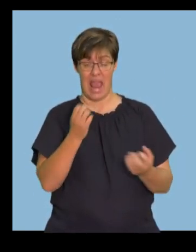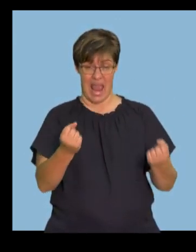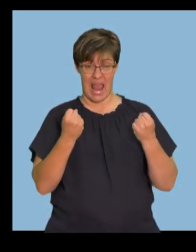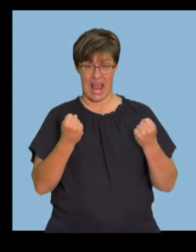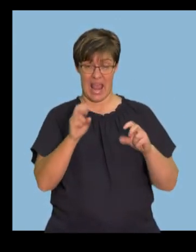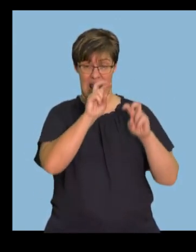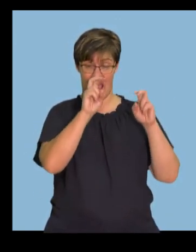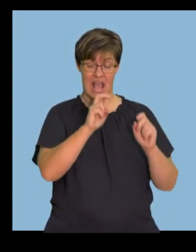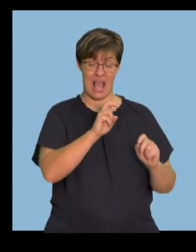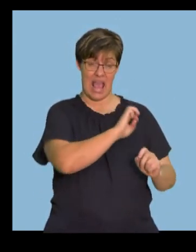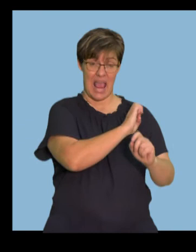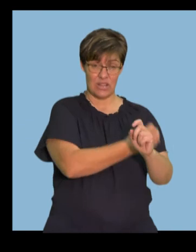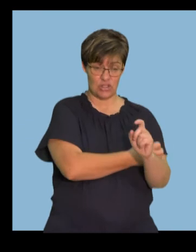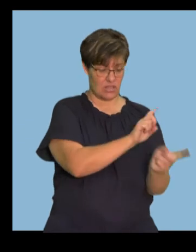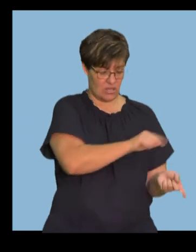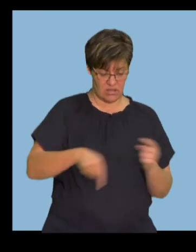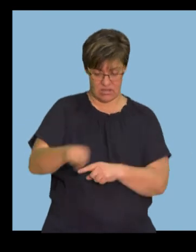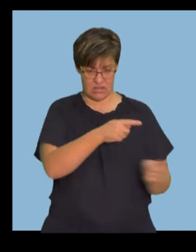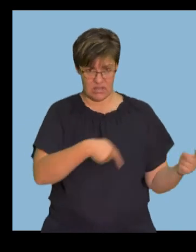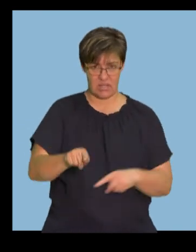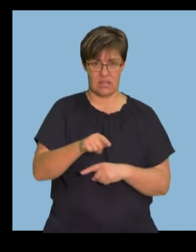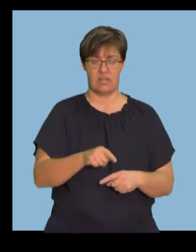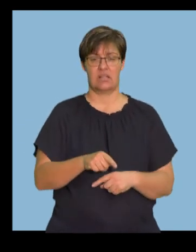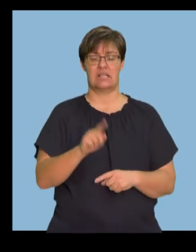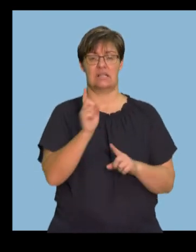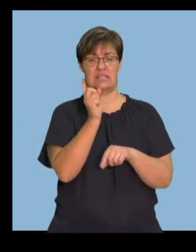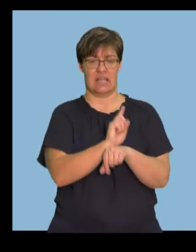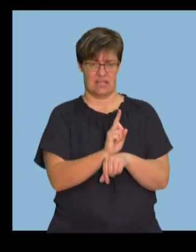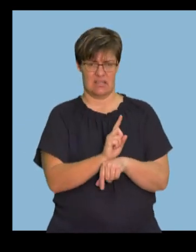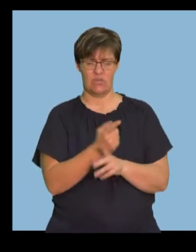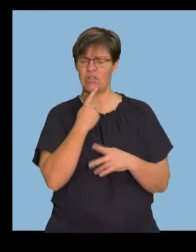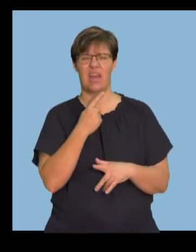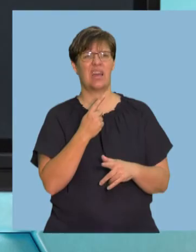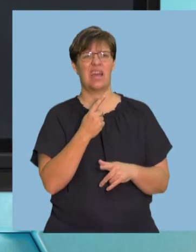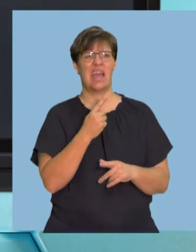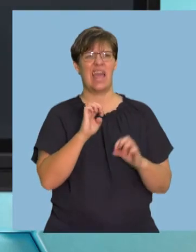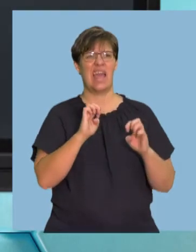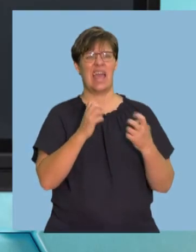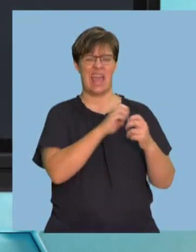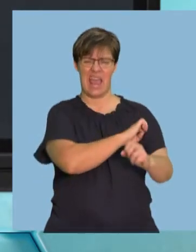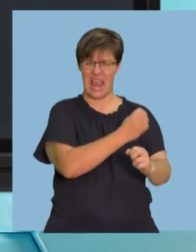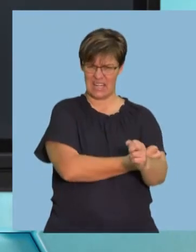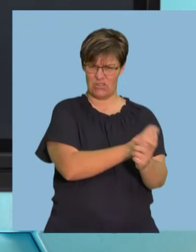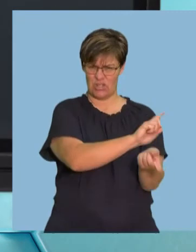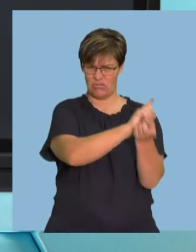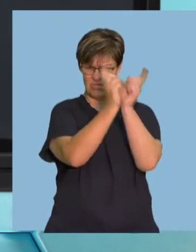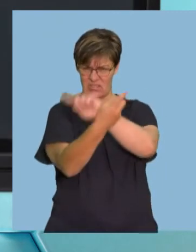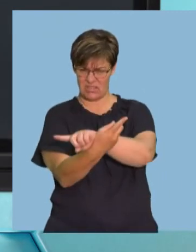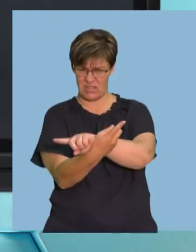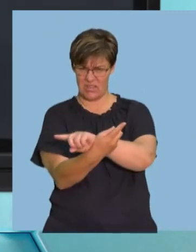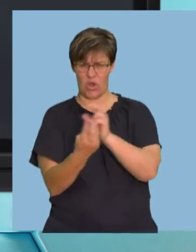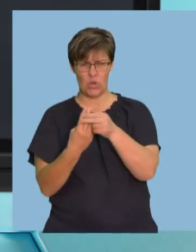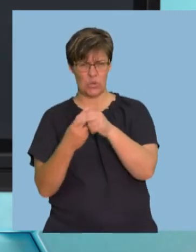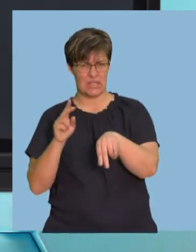is transformed per second. Okay, let's break this down. If we talk about energy transformation per unit time,